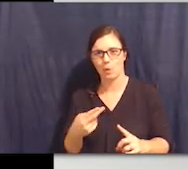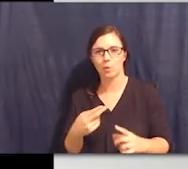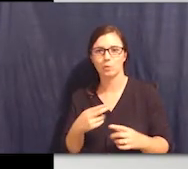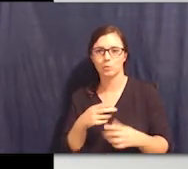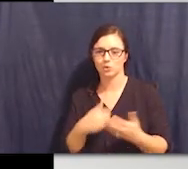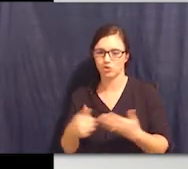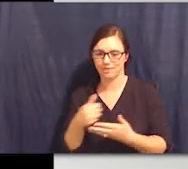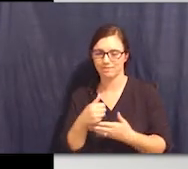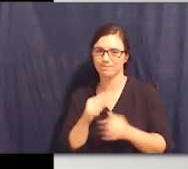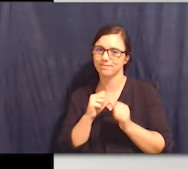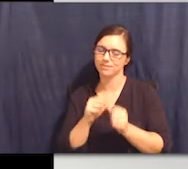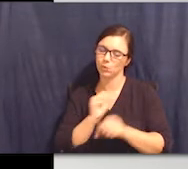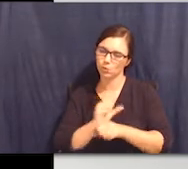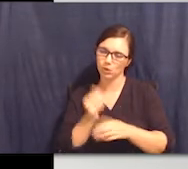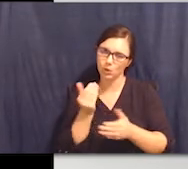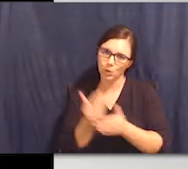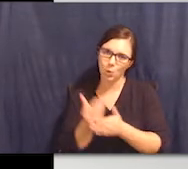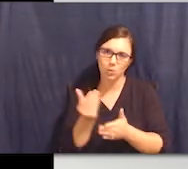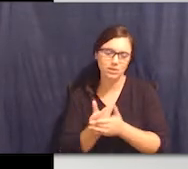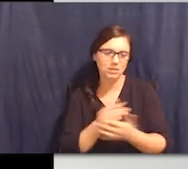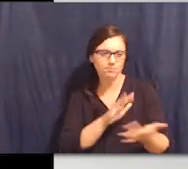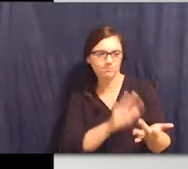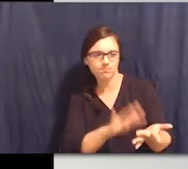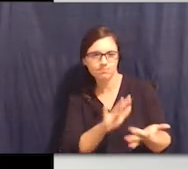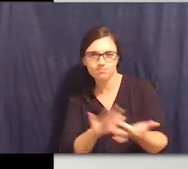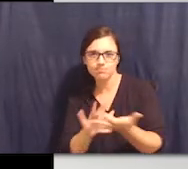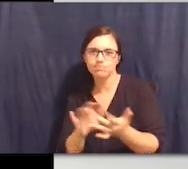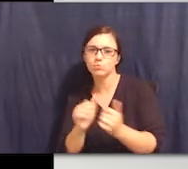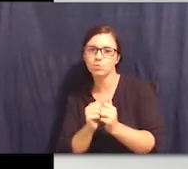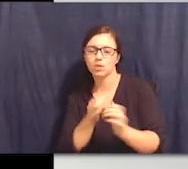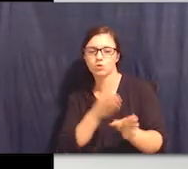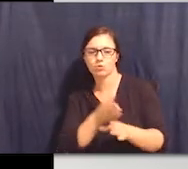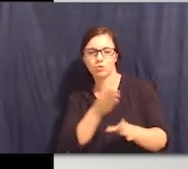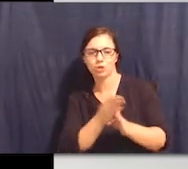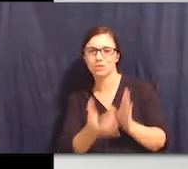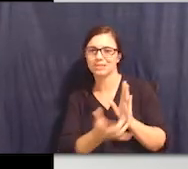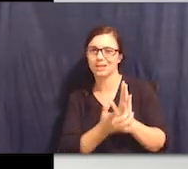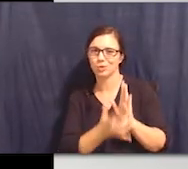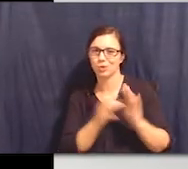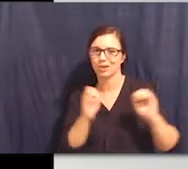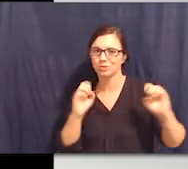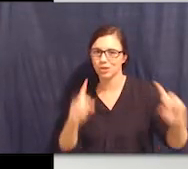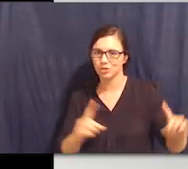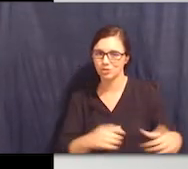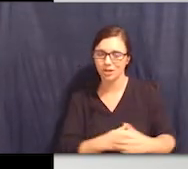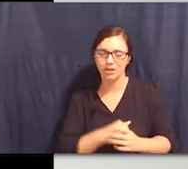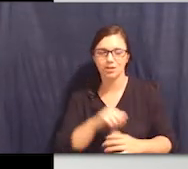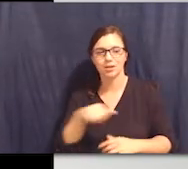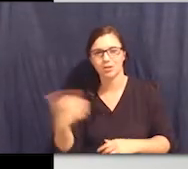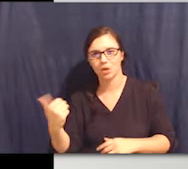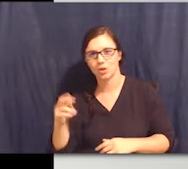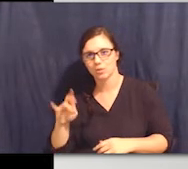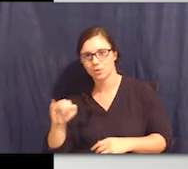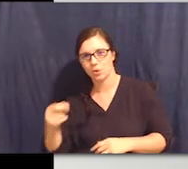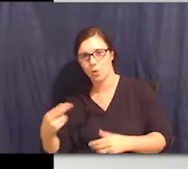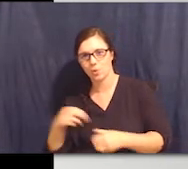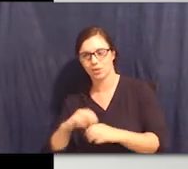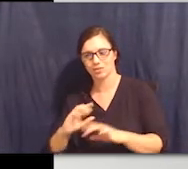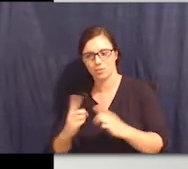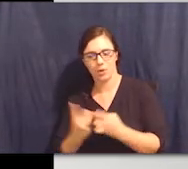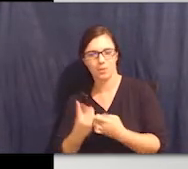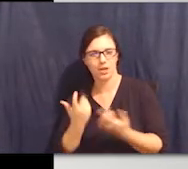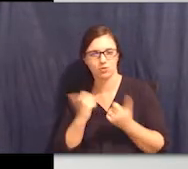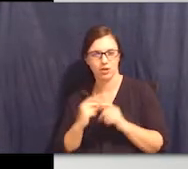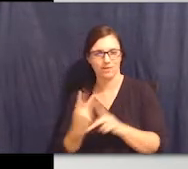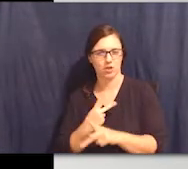to continue to work closely and reach out to the career and technical education and other bureaus within the department to